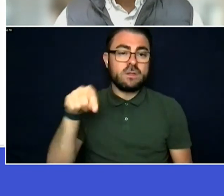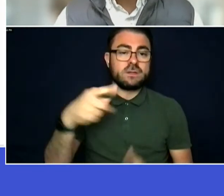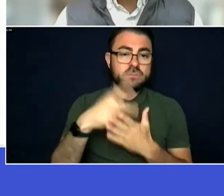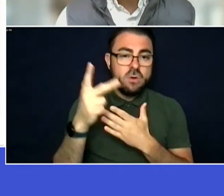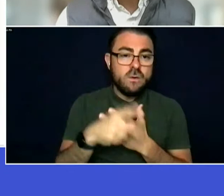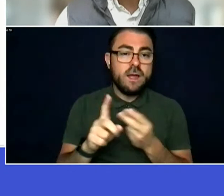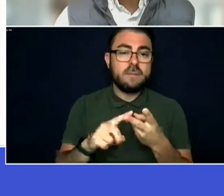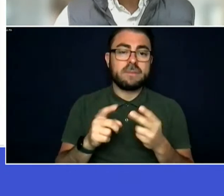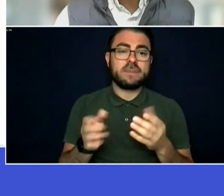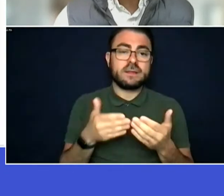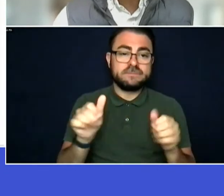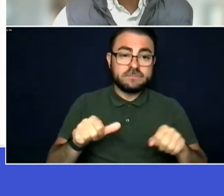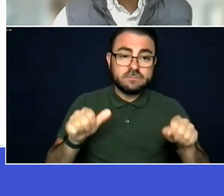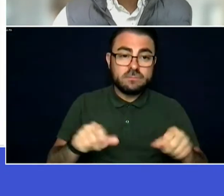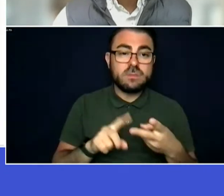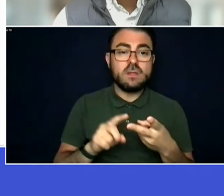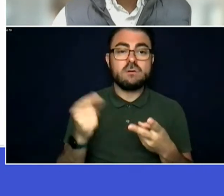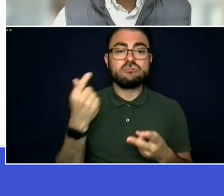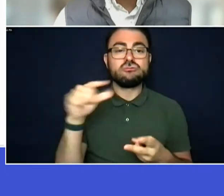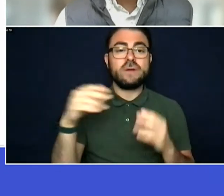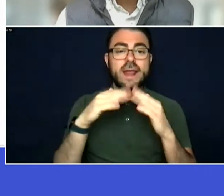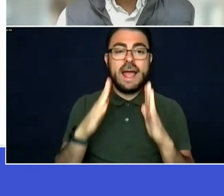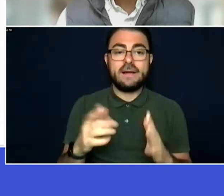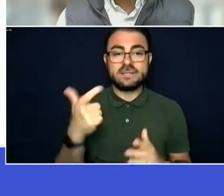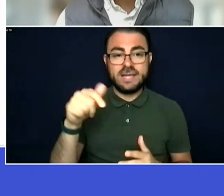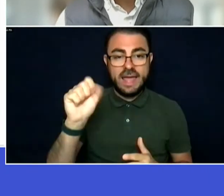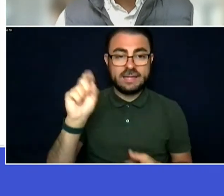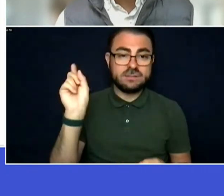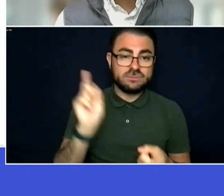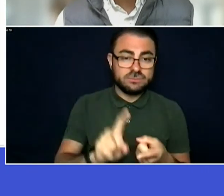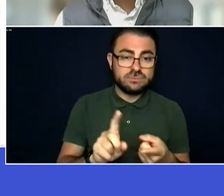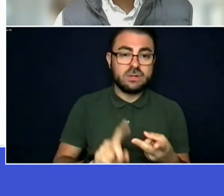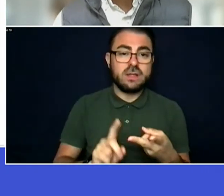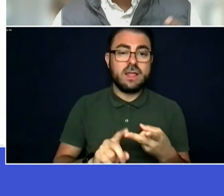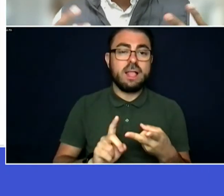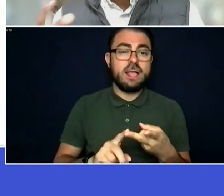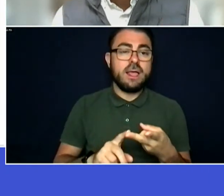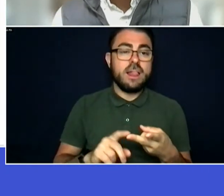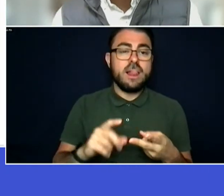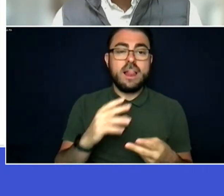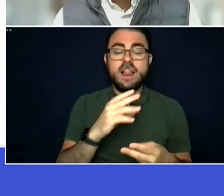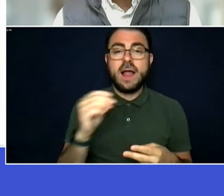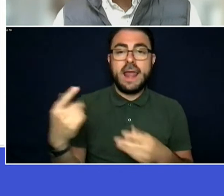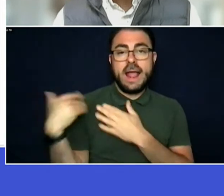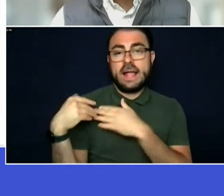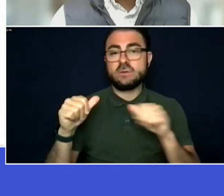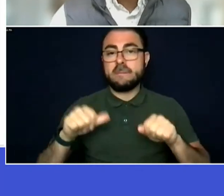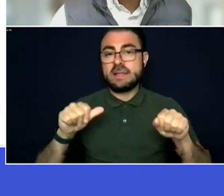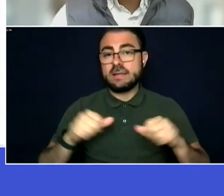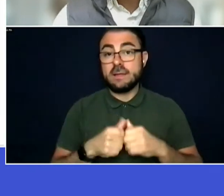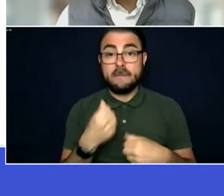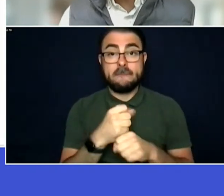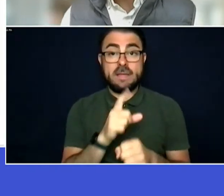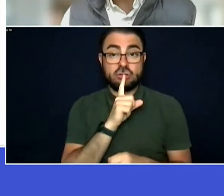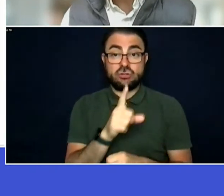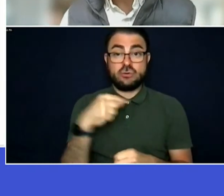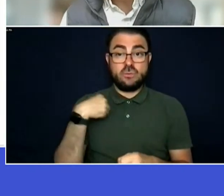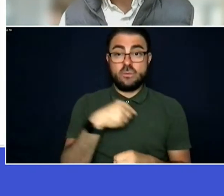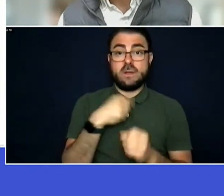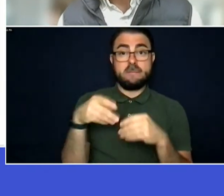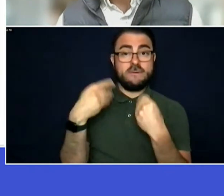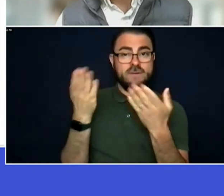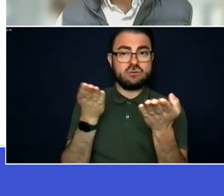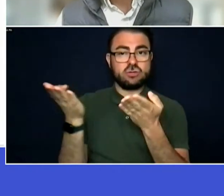programs, greenhouse gas emissions reductions, and then accountability frameworks to make sure that we are providing this in service to the climate and